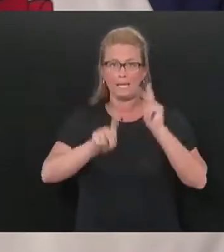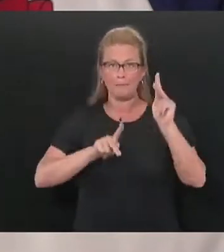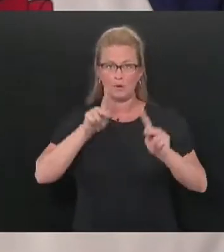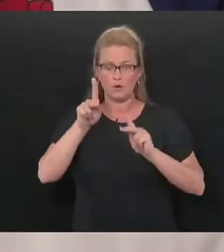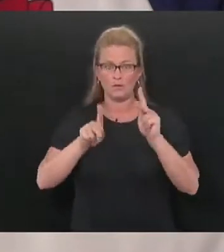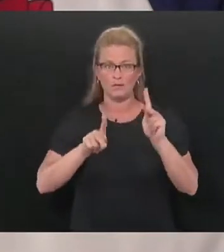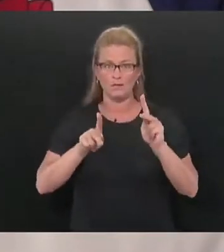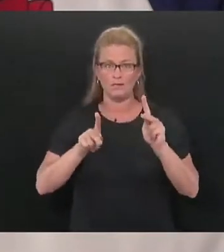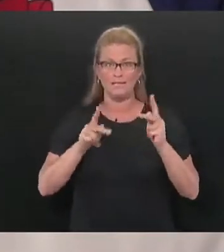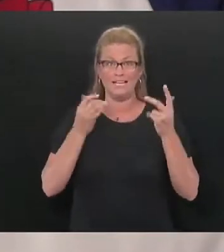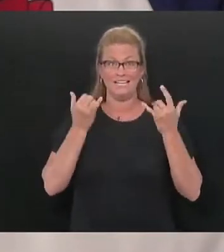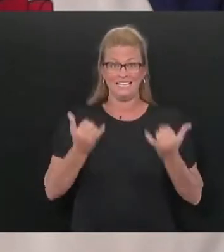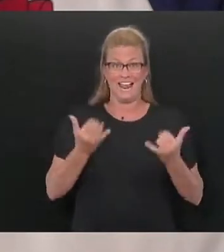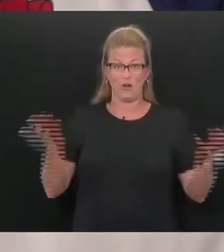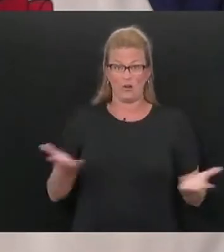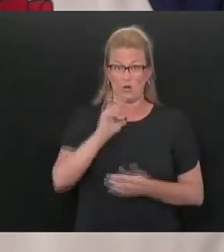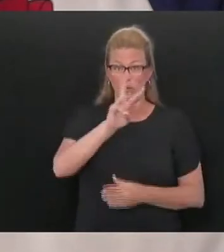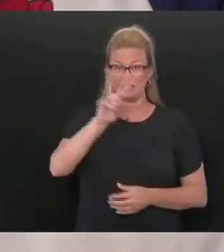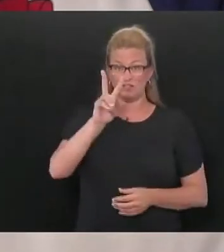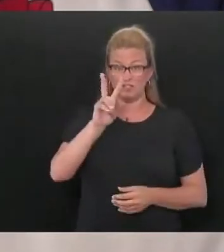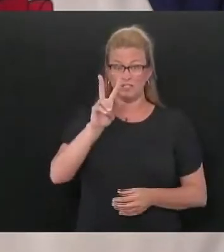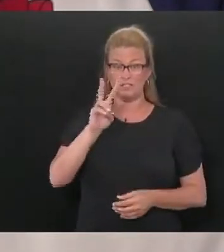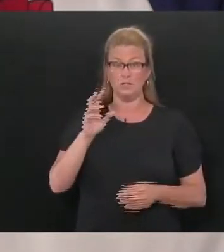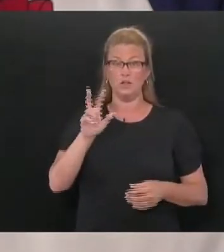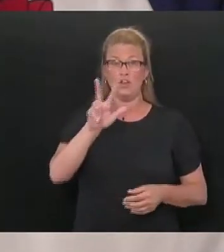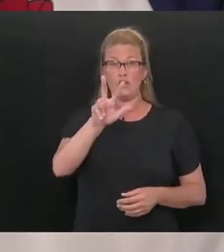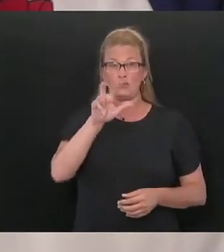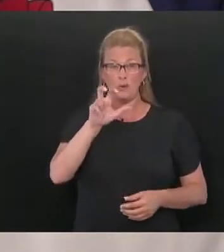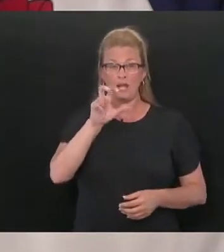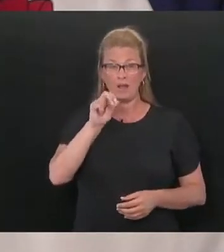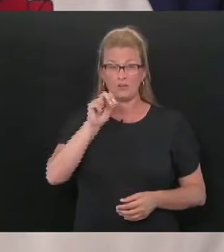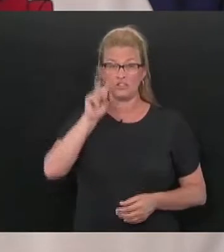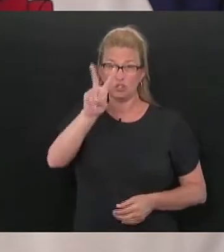we have tested in West Virginia